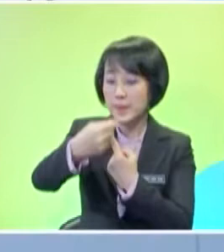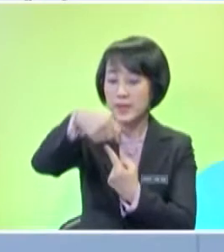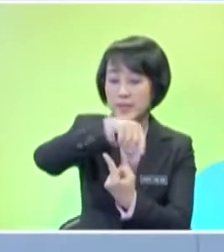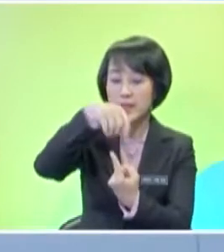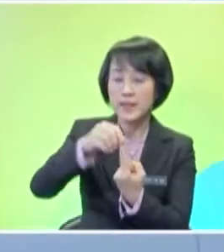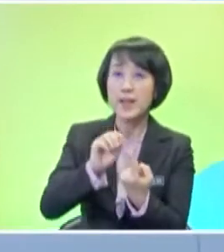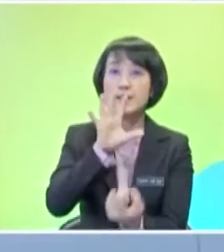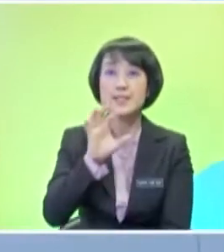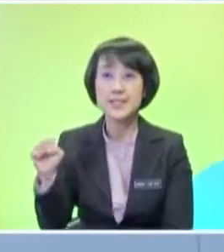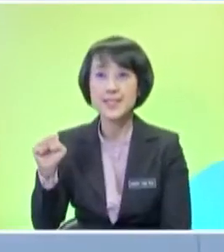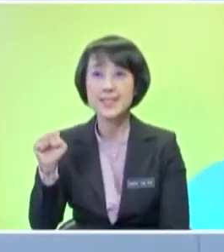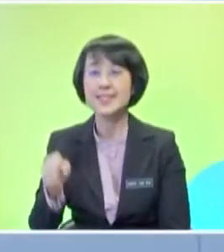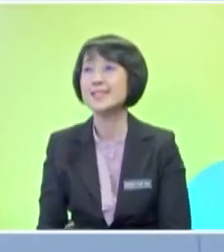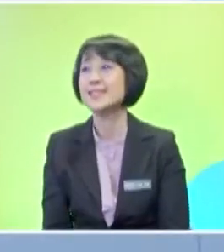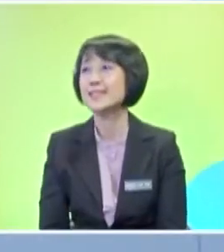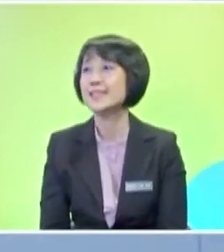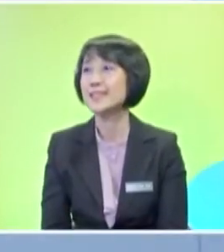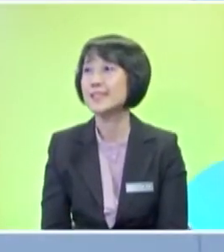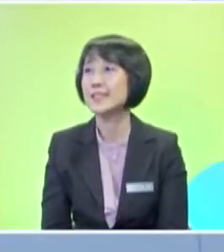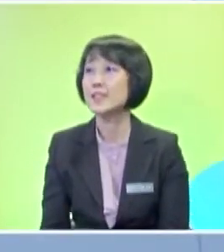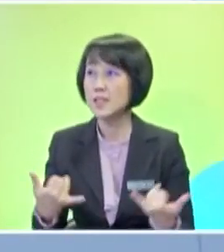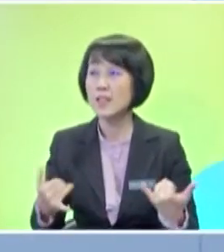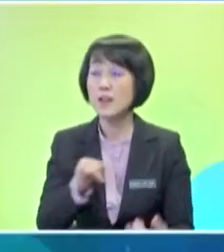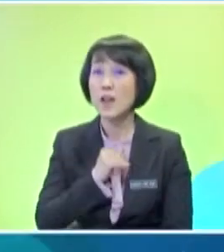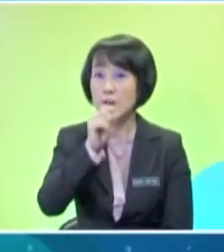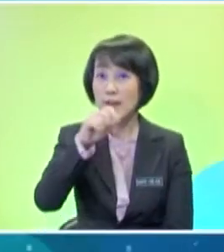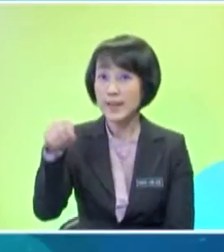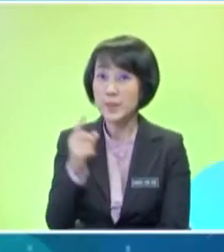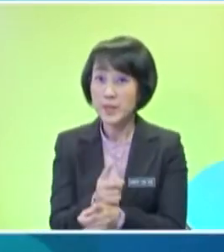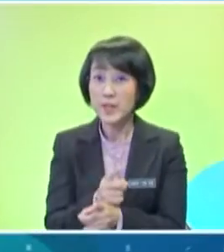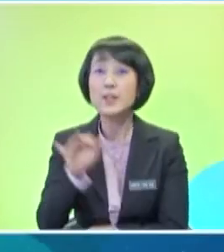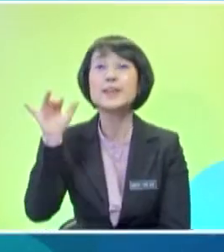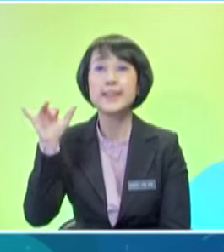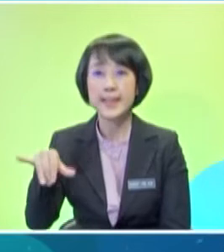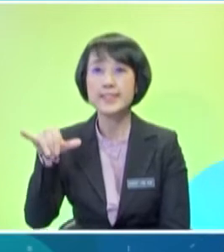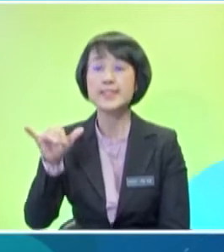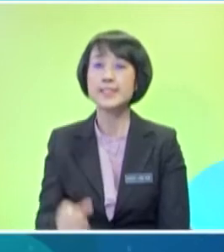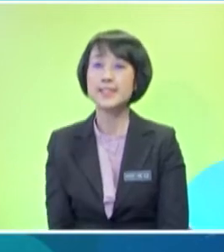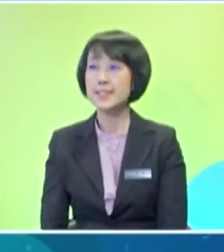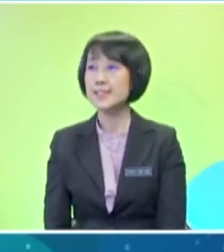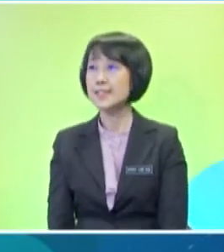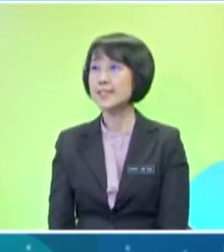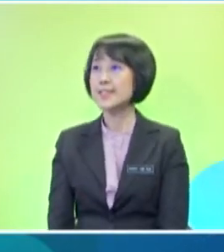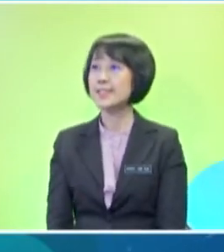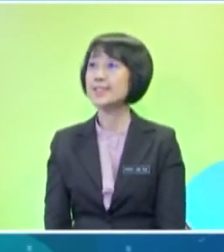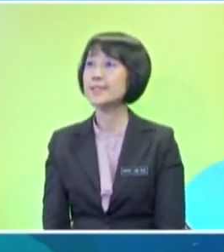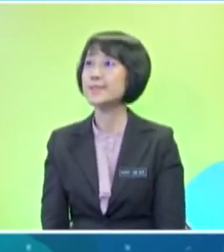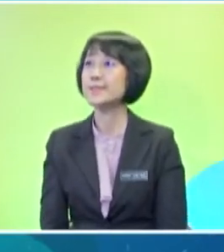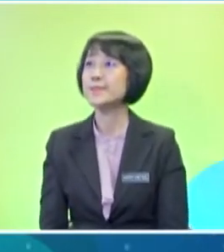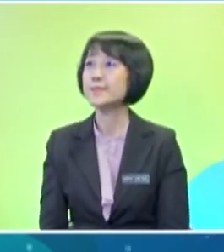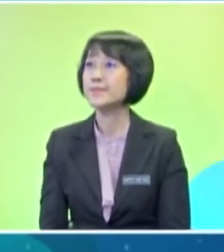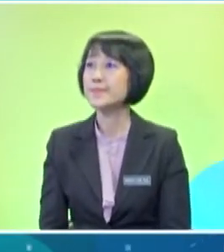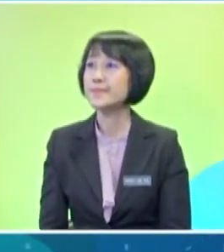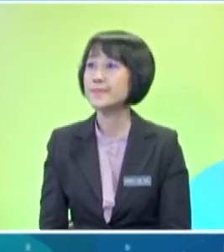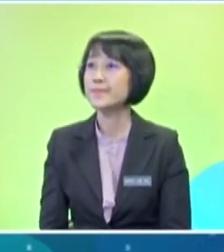bananas. Alright, so now I need to write it, is it? Yes. Okay, let me try. Okay, I'll just come over here and I'll